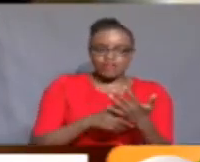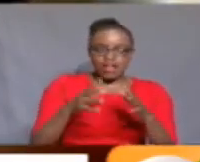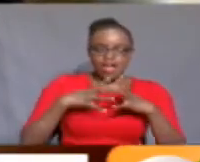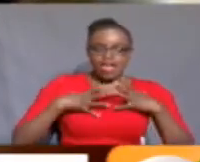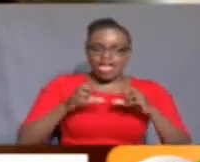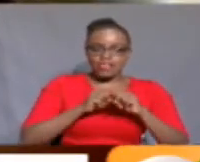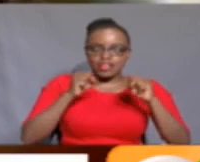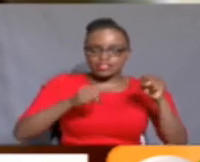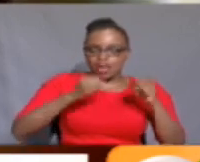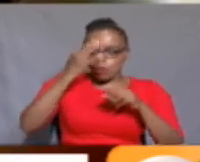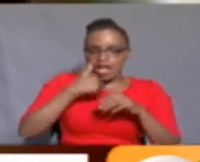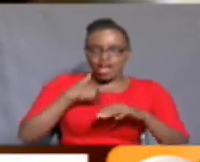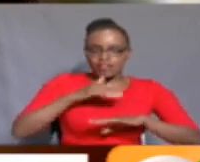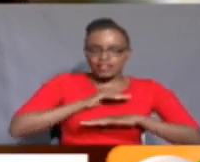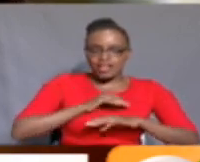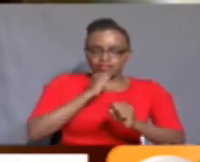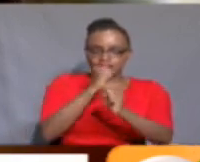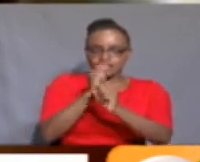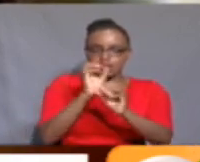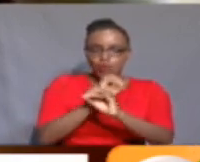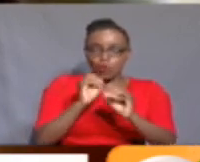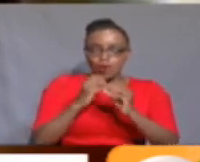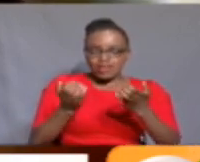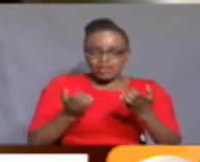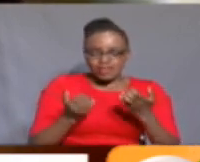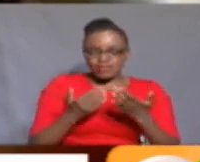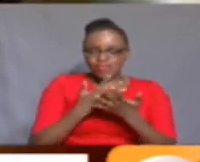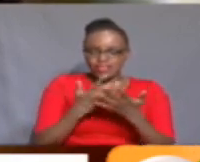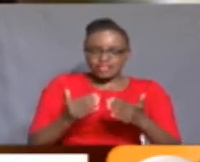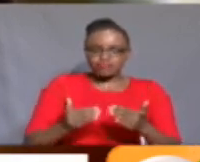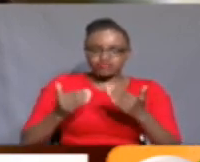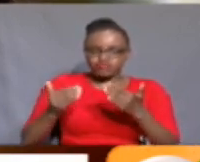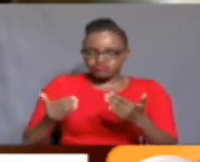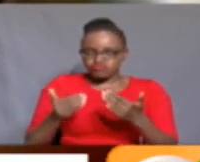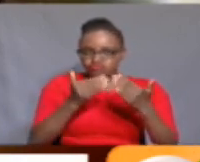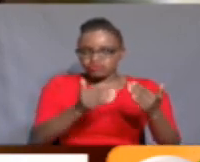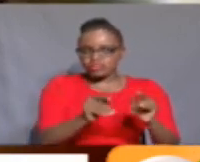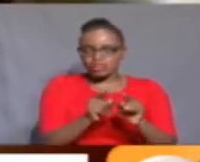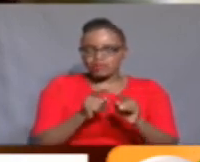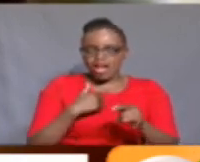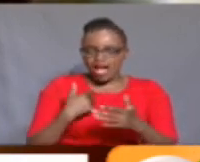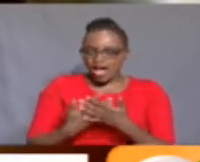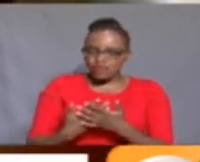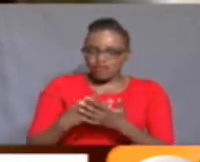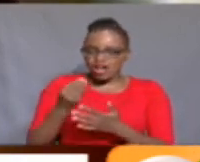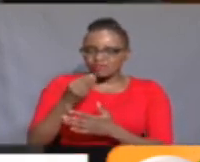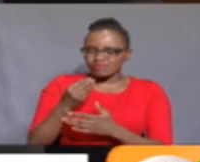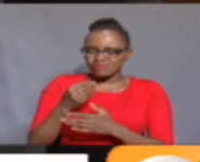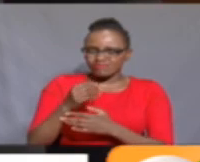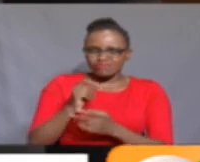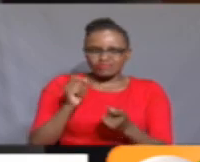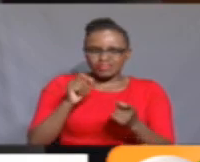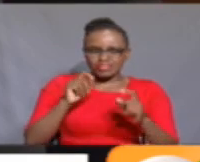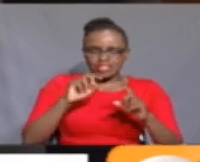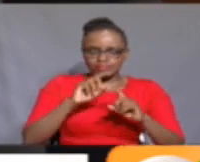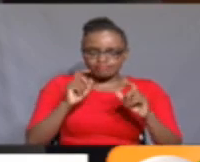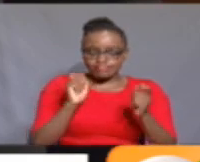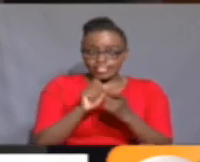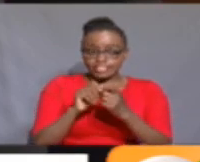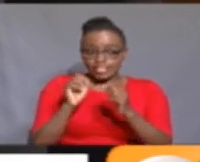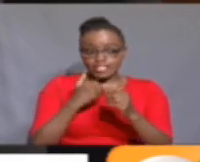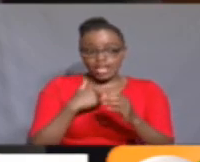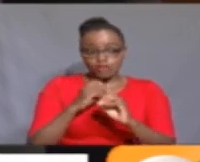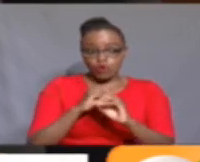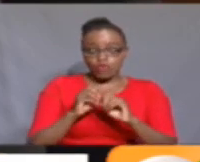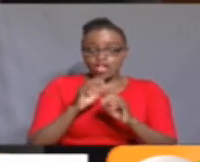because you don't have enough staff, you don't have enough supplies, there are gaps in commodities for diagnostics. You who can afford to